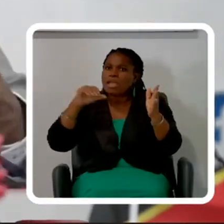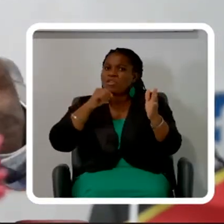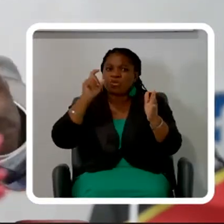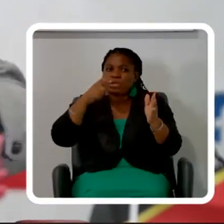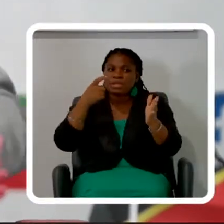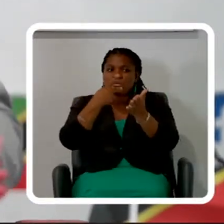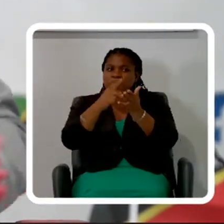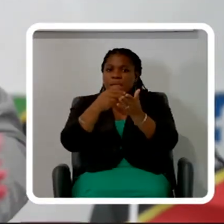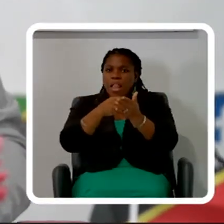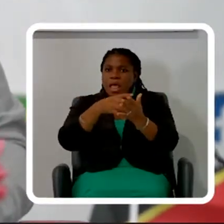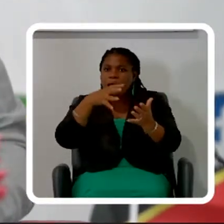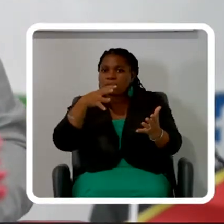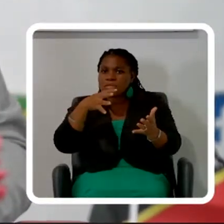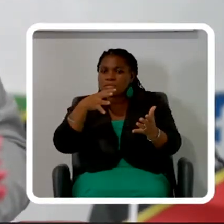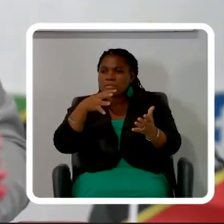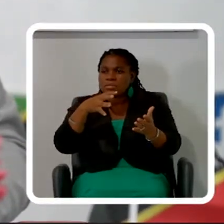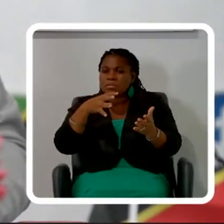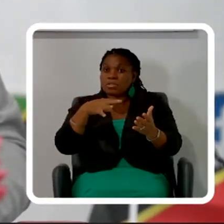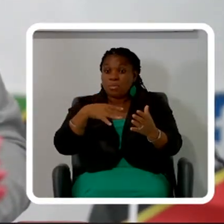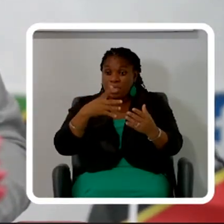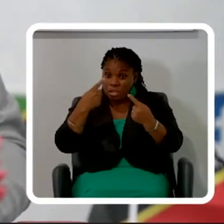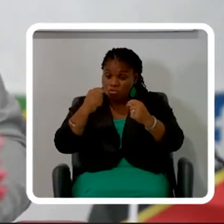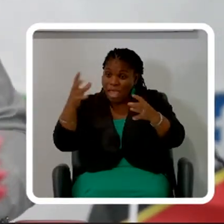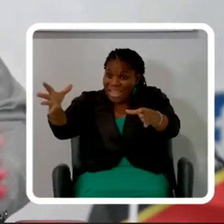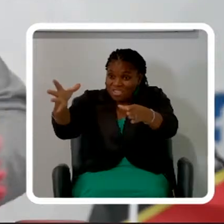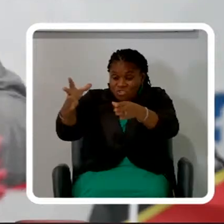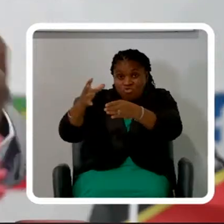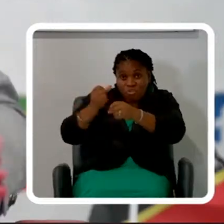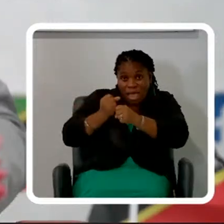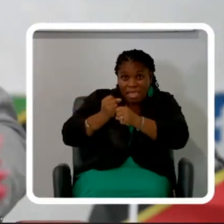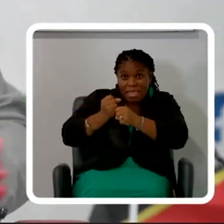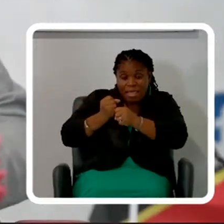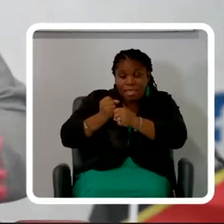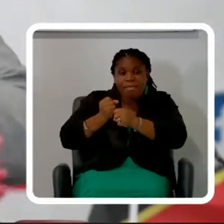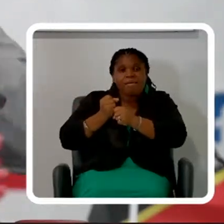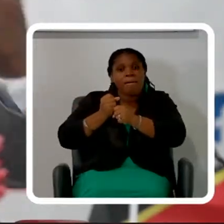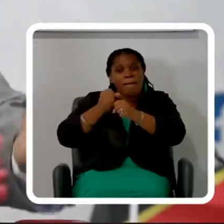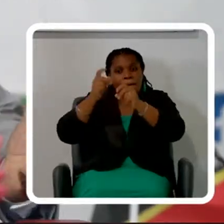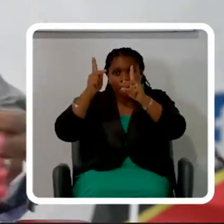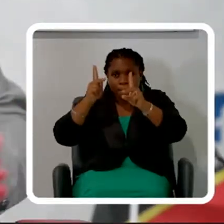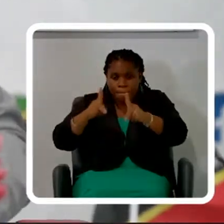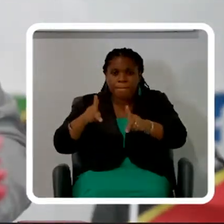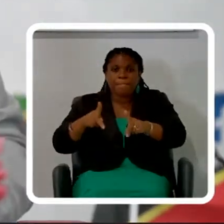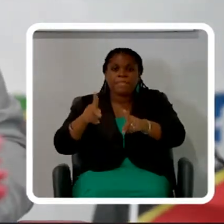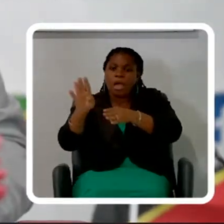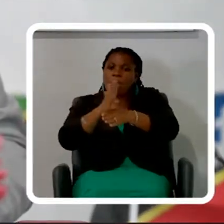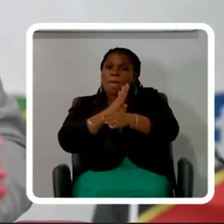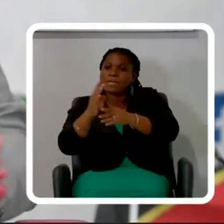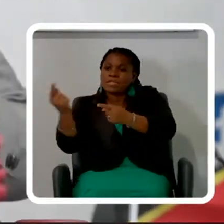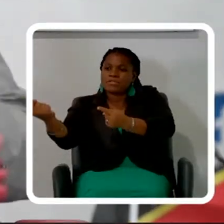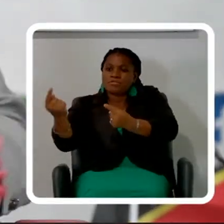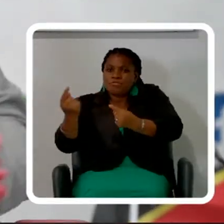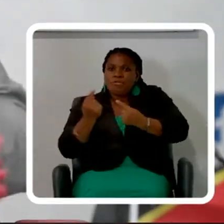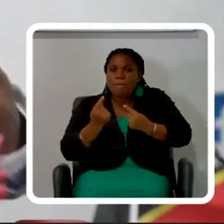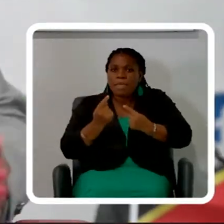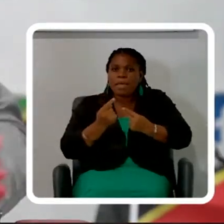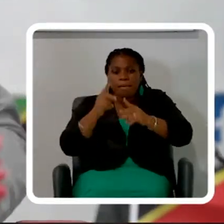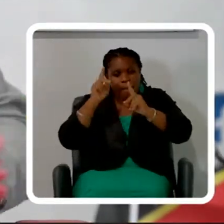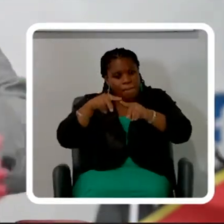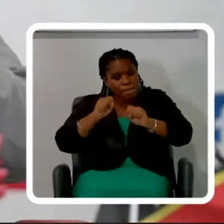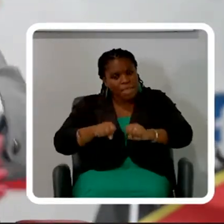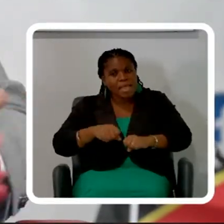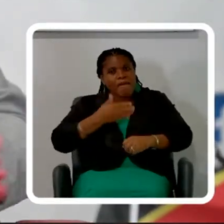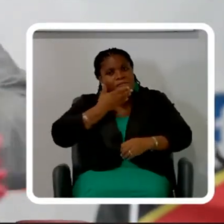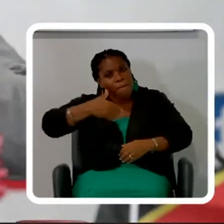You can attract companies to come to St. Kitts and Nevis. The people in St. Kitts and Nevis can live much better lives because they have access to